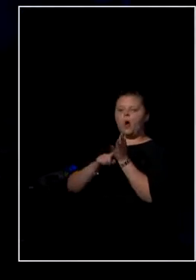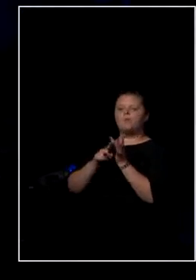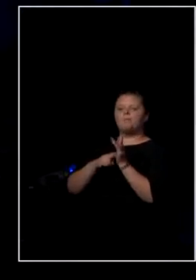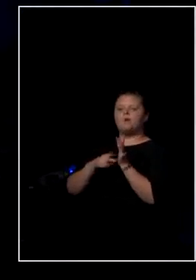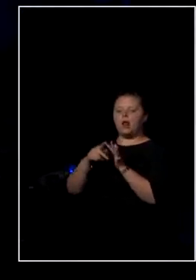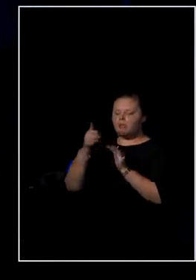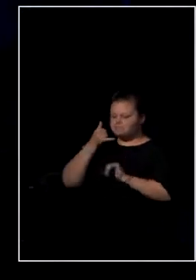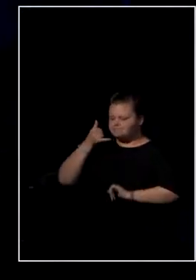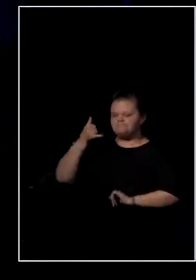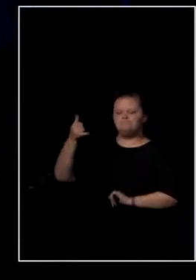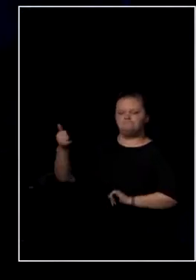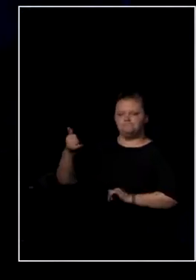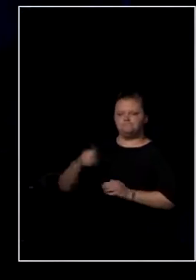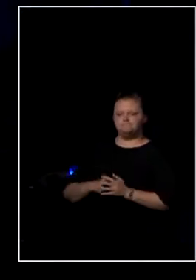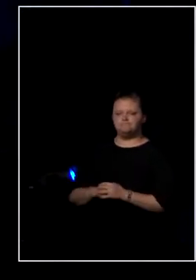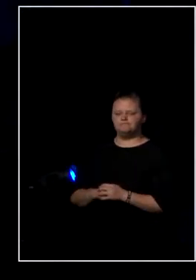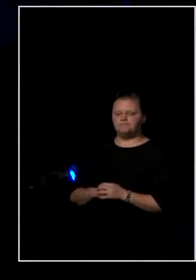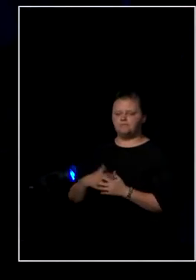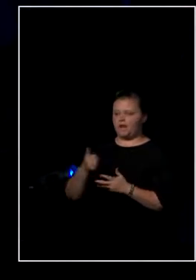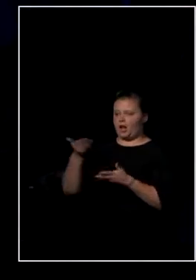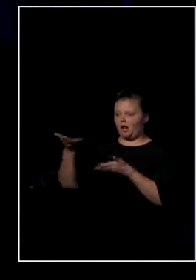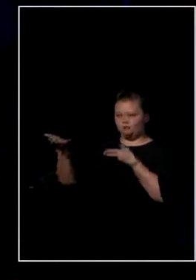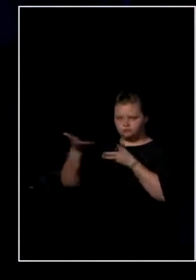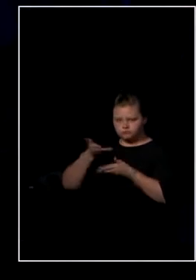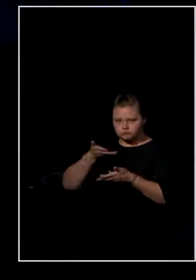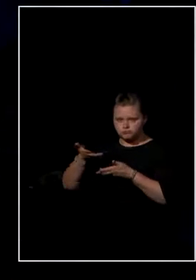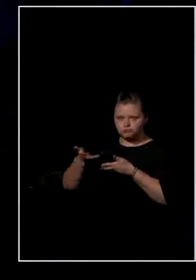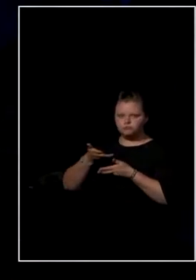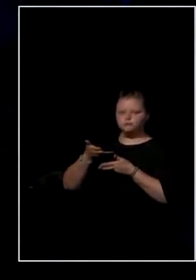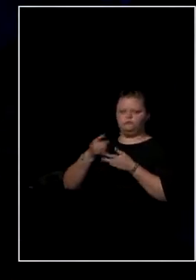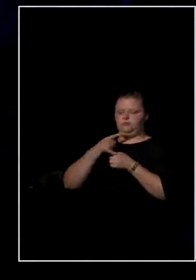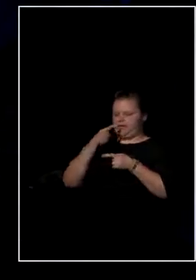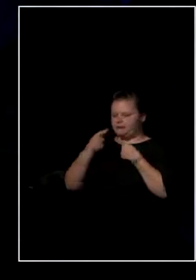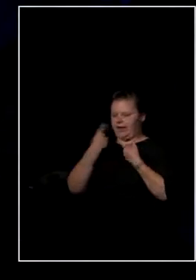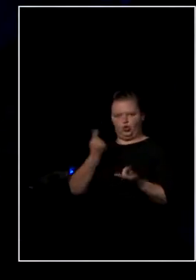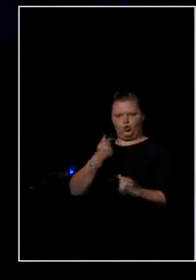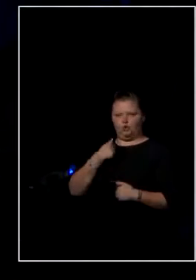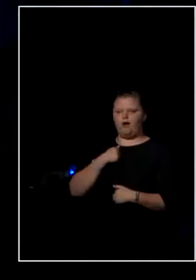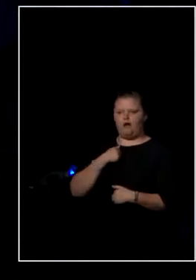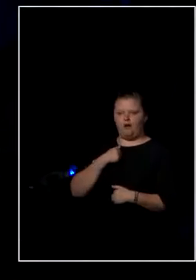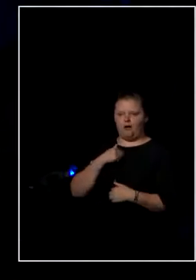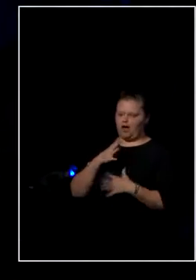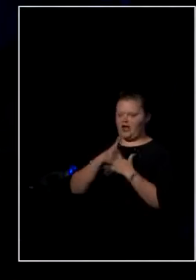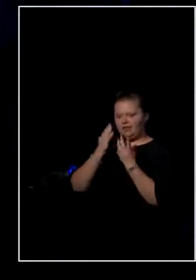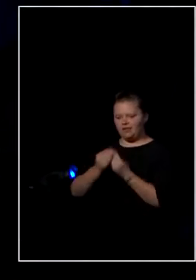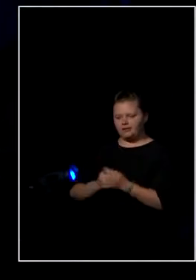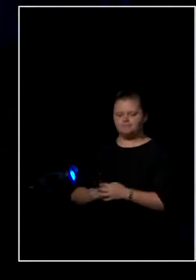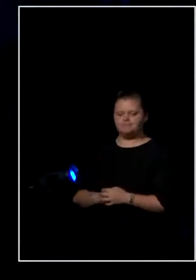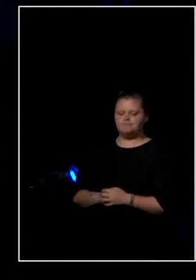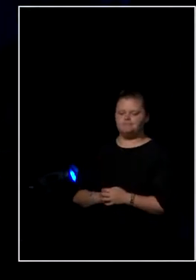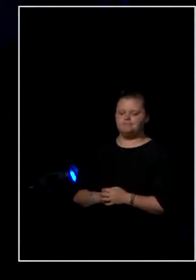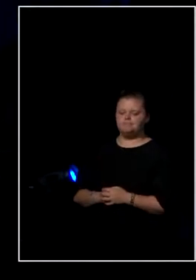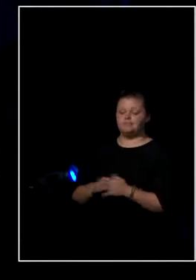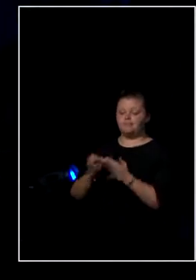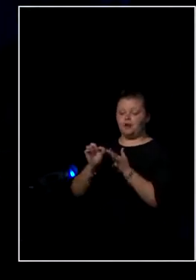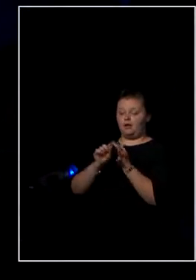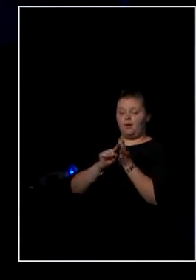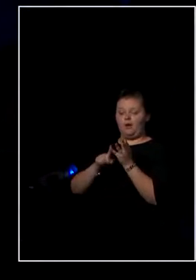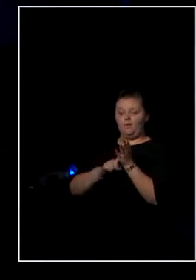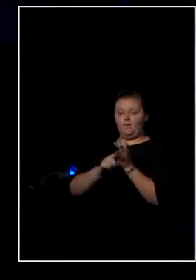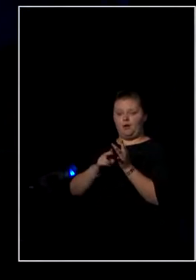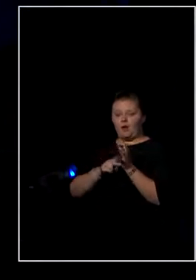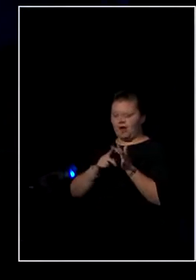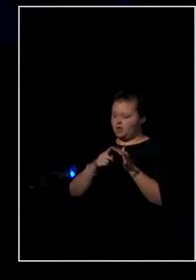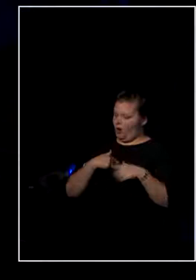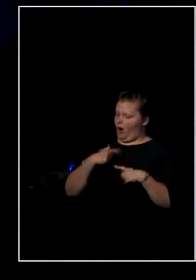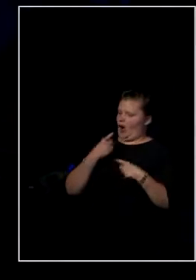and they had a talk to me. Pauline explained who I was and all that. And then Pauline, I started